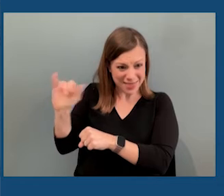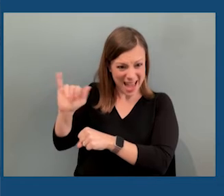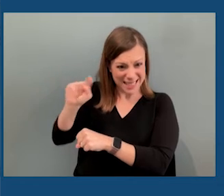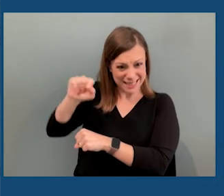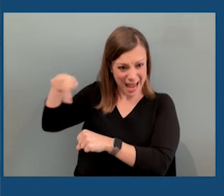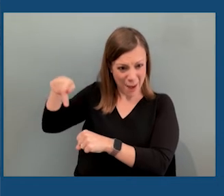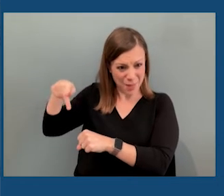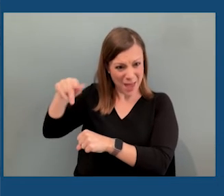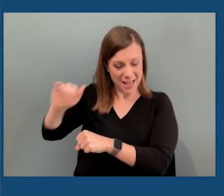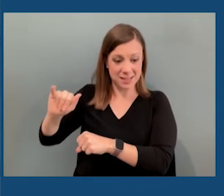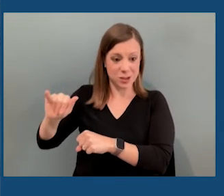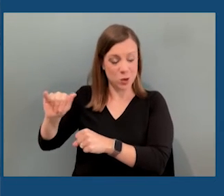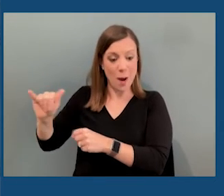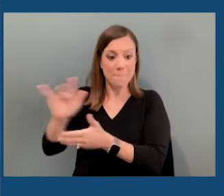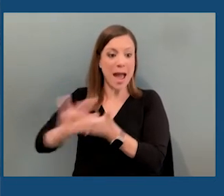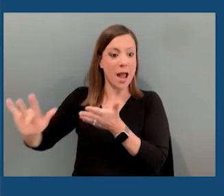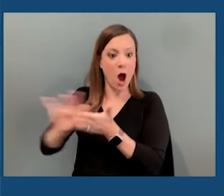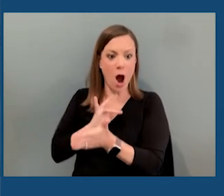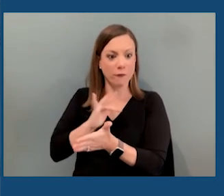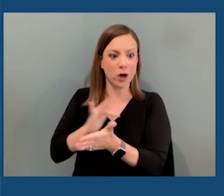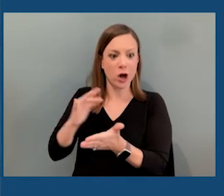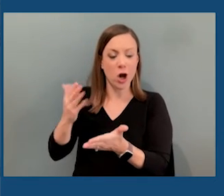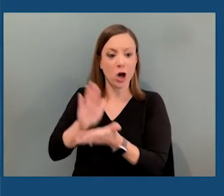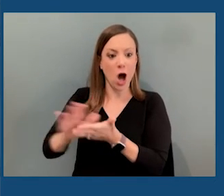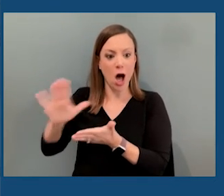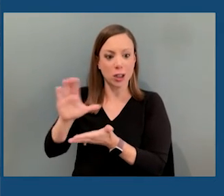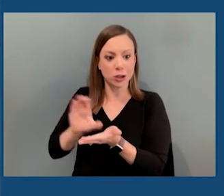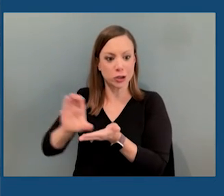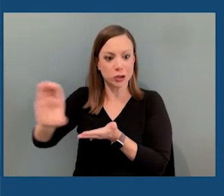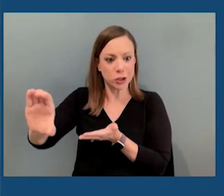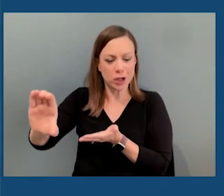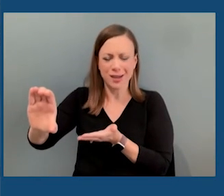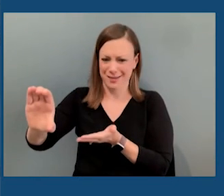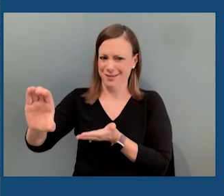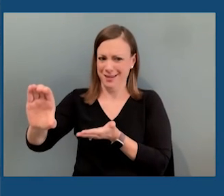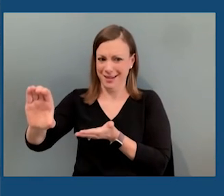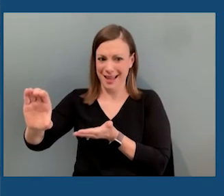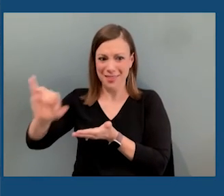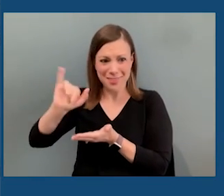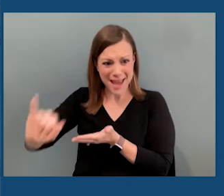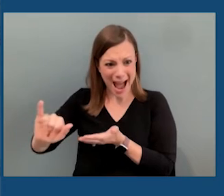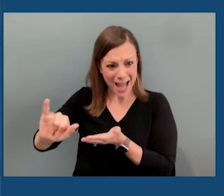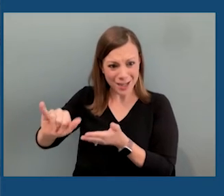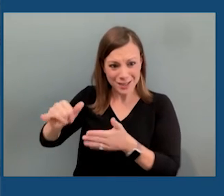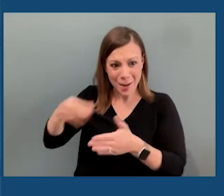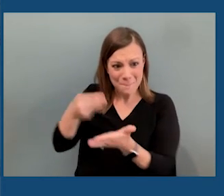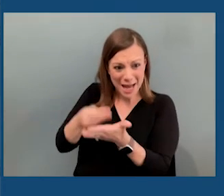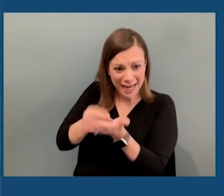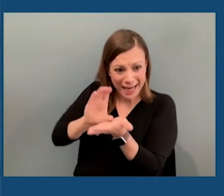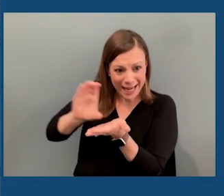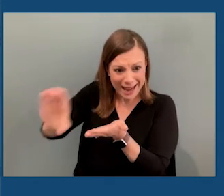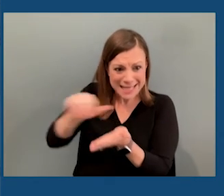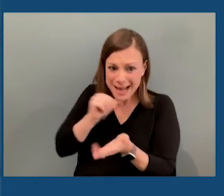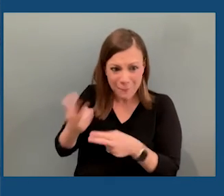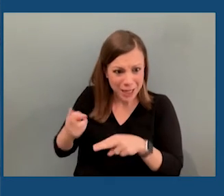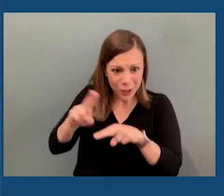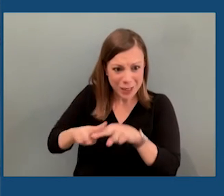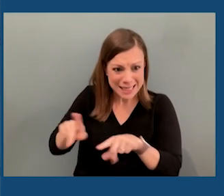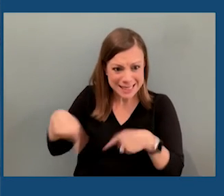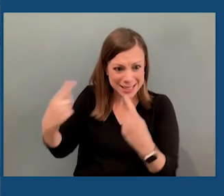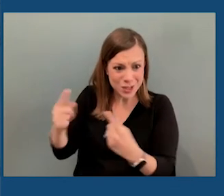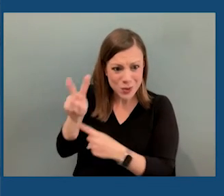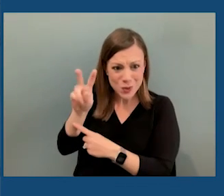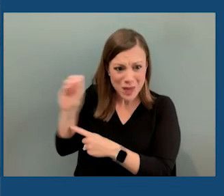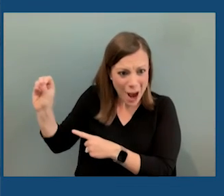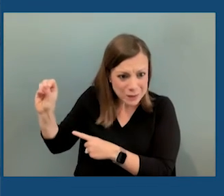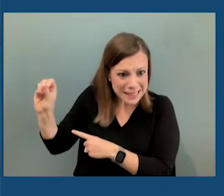paying off your own bills, paying your kids? Yeah, raise your hands. It's basically everybody here. Okay. Now, even something like TAP can help put people